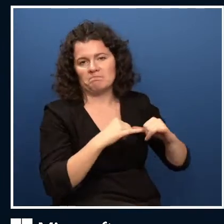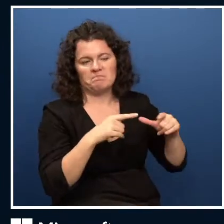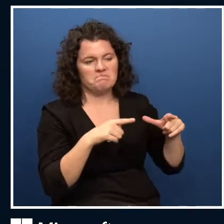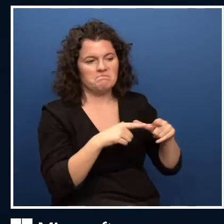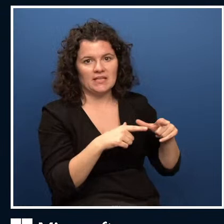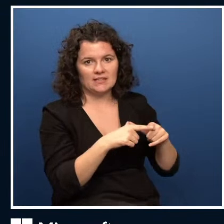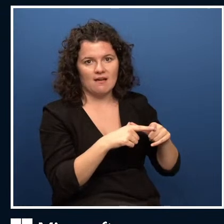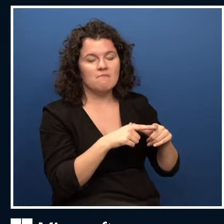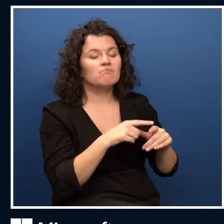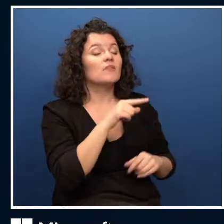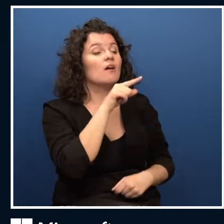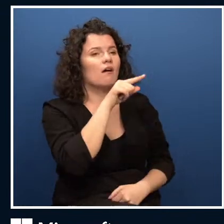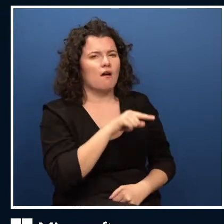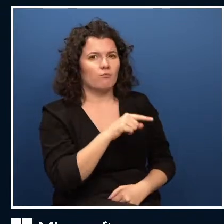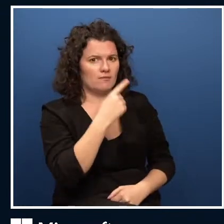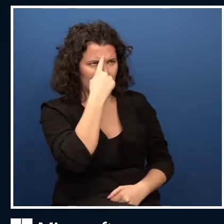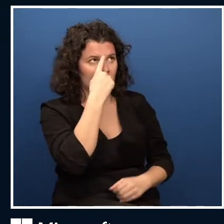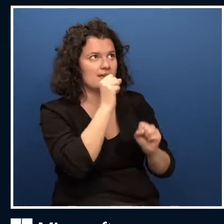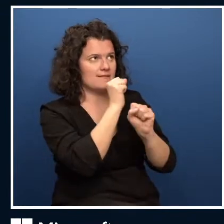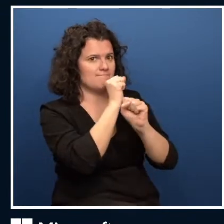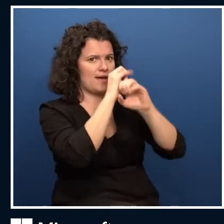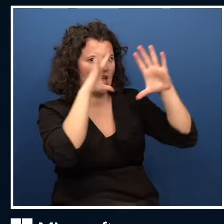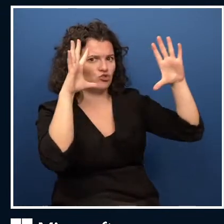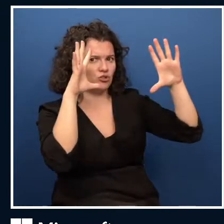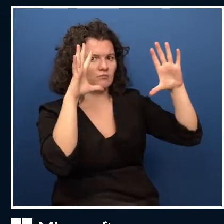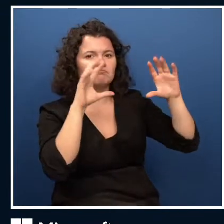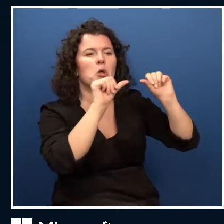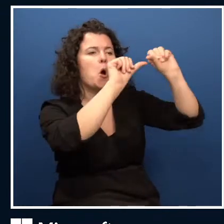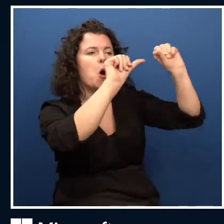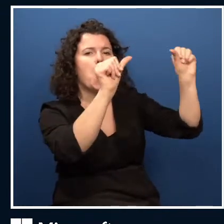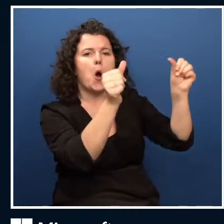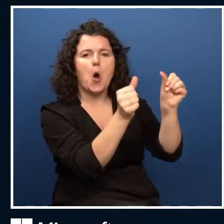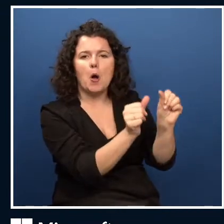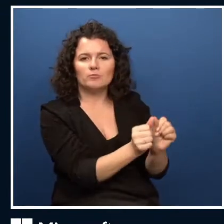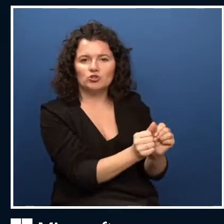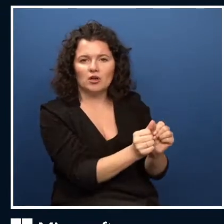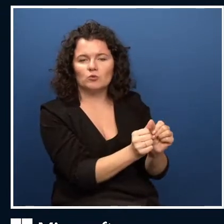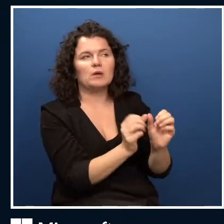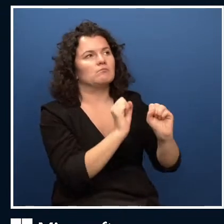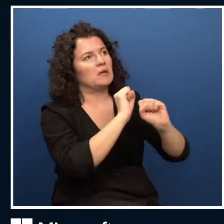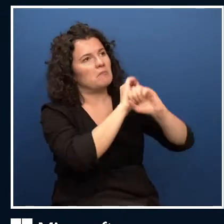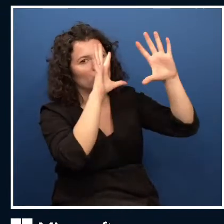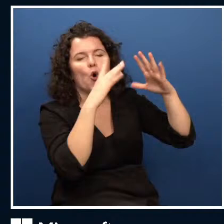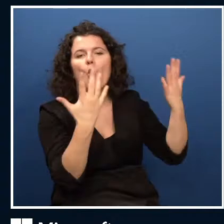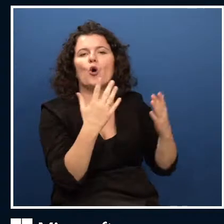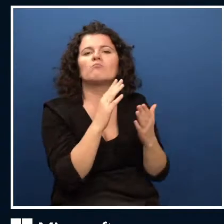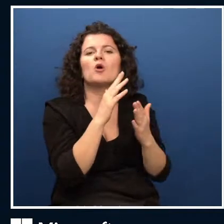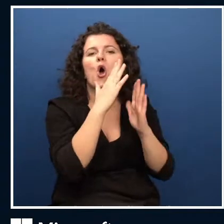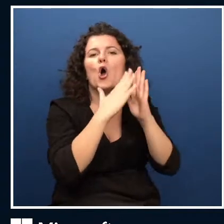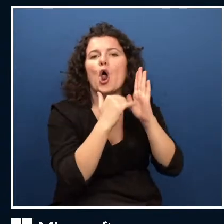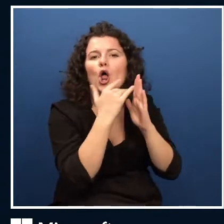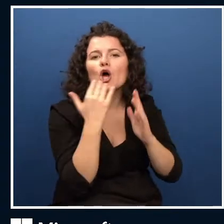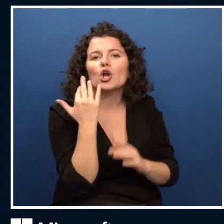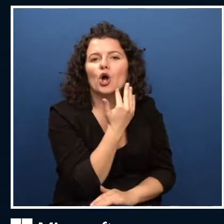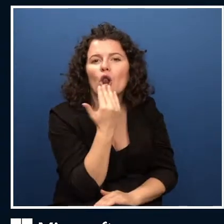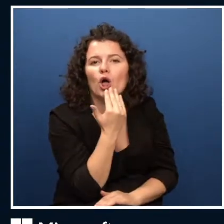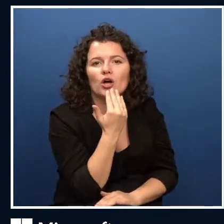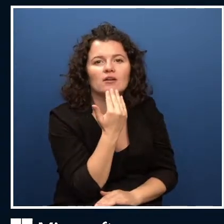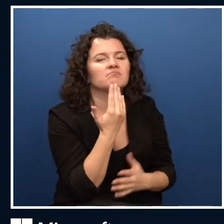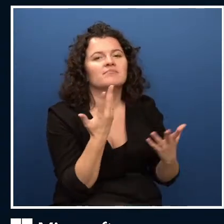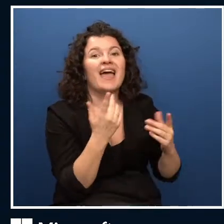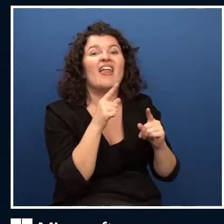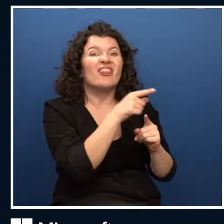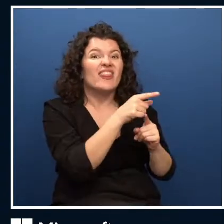based on maybe color, shape, or some other property, which is called bias. So what I want